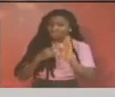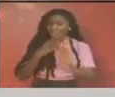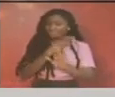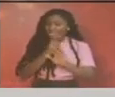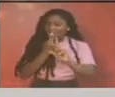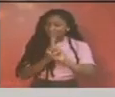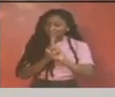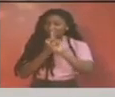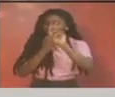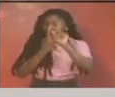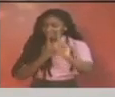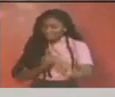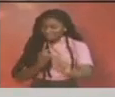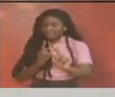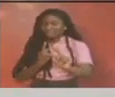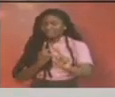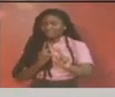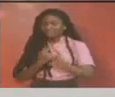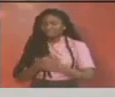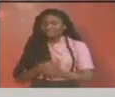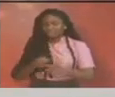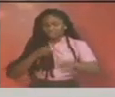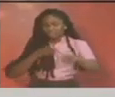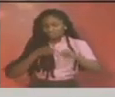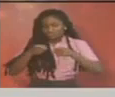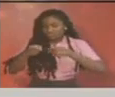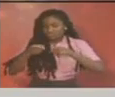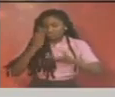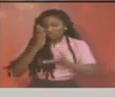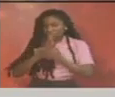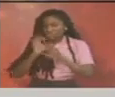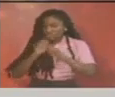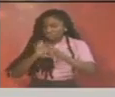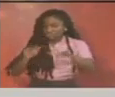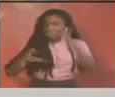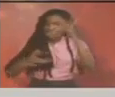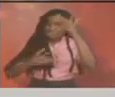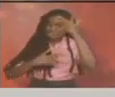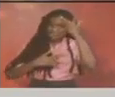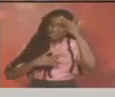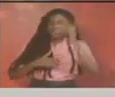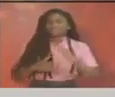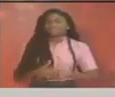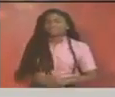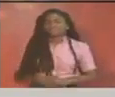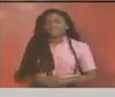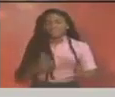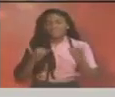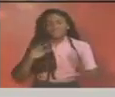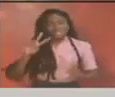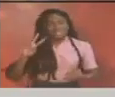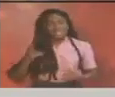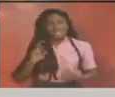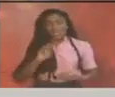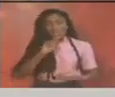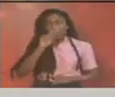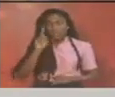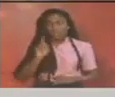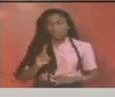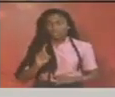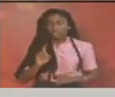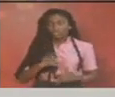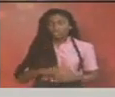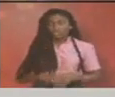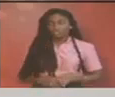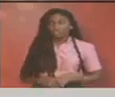some control where we want it to be. I think Dr. Excofor can begin the second question rather than Dr.